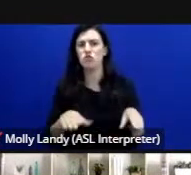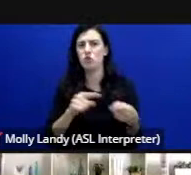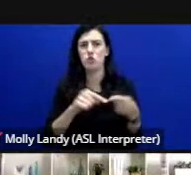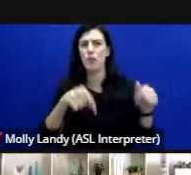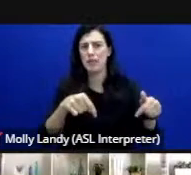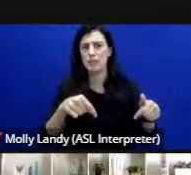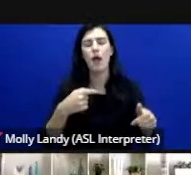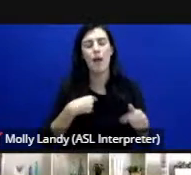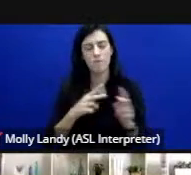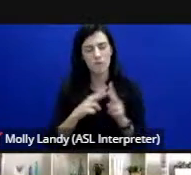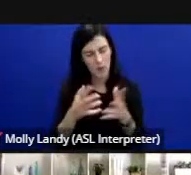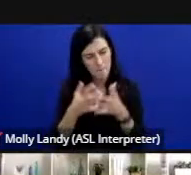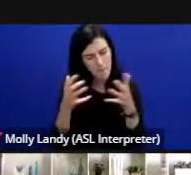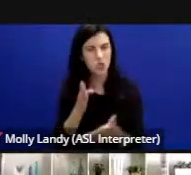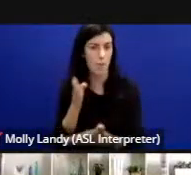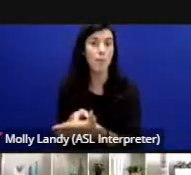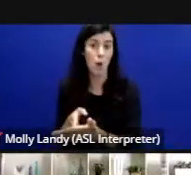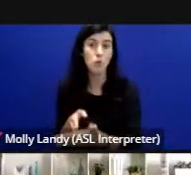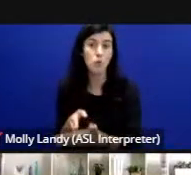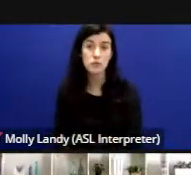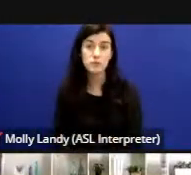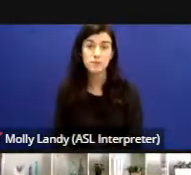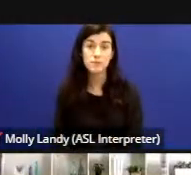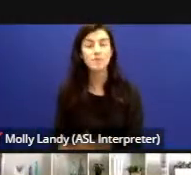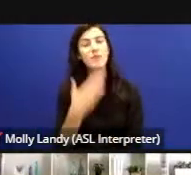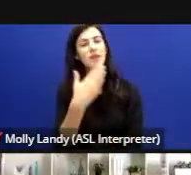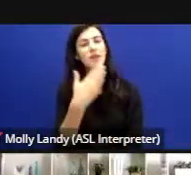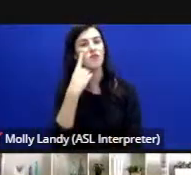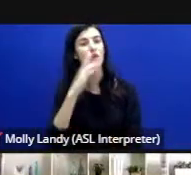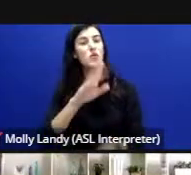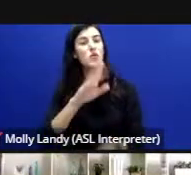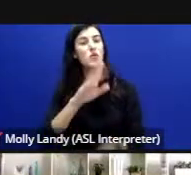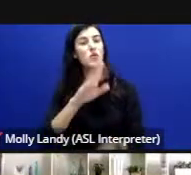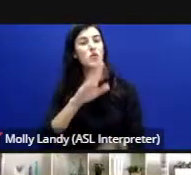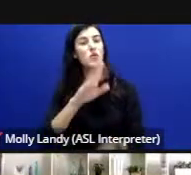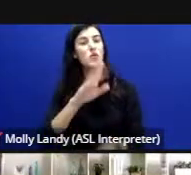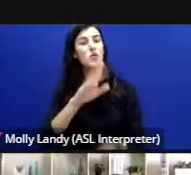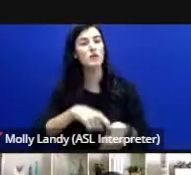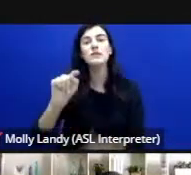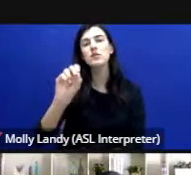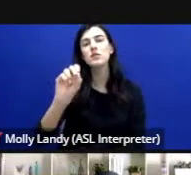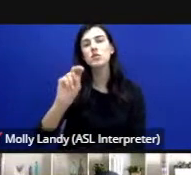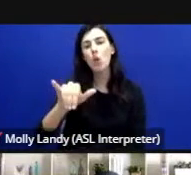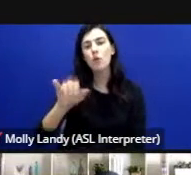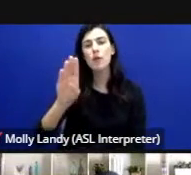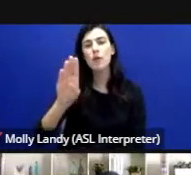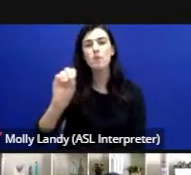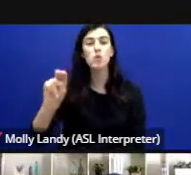Thank you. Next speaker. Tony Boone.